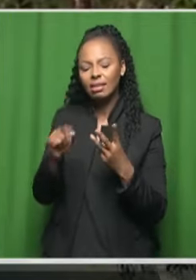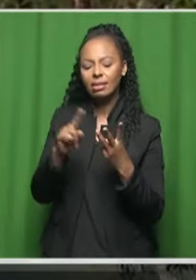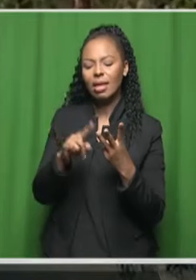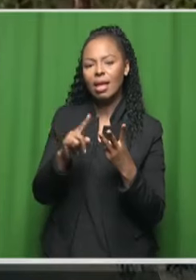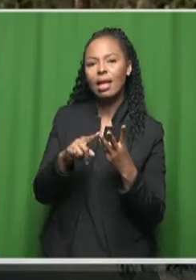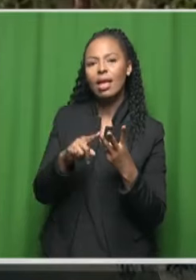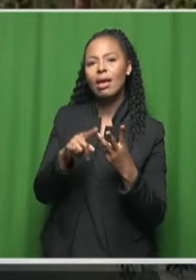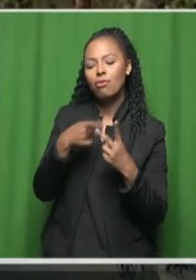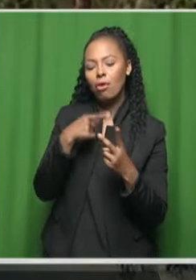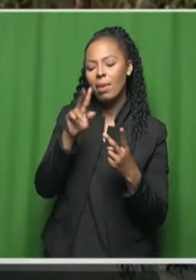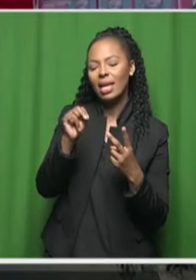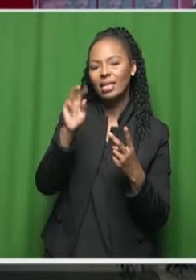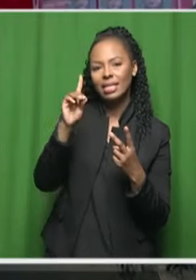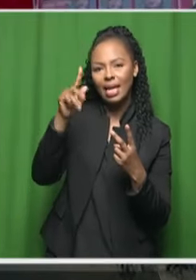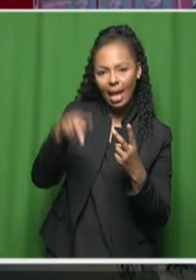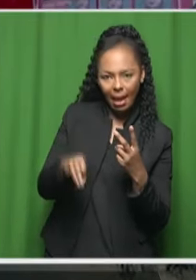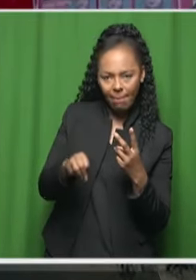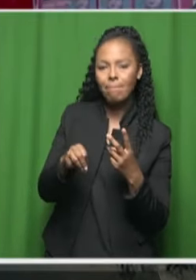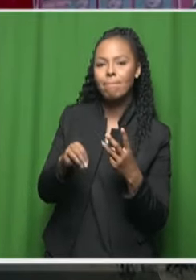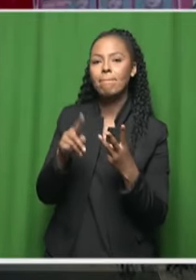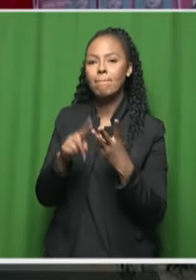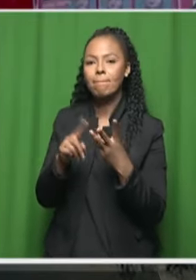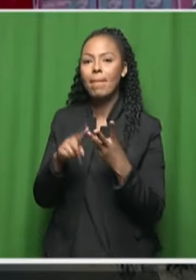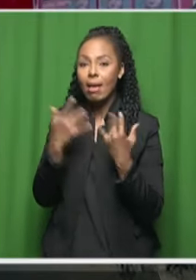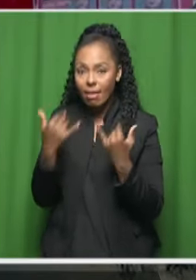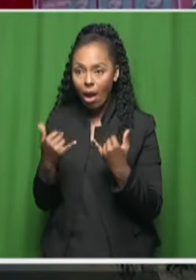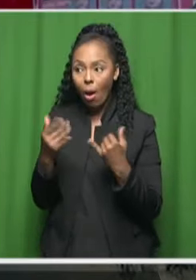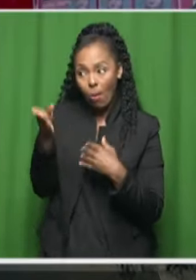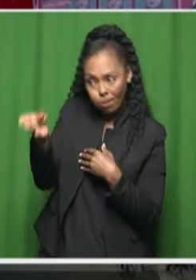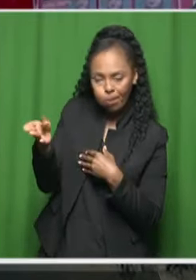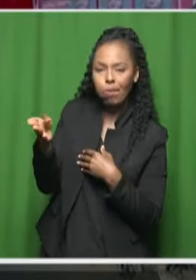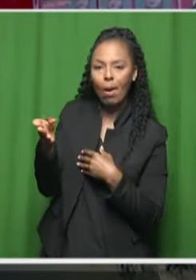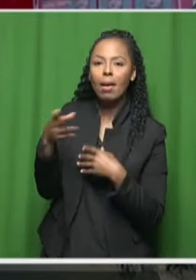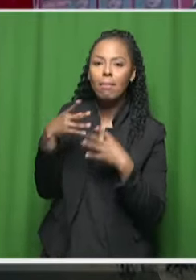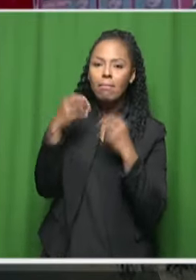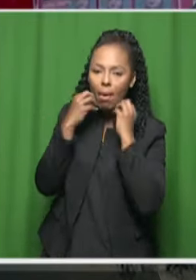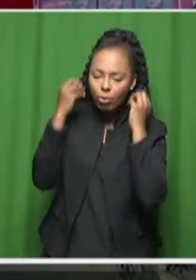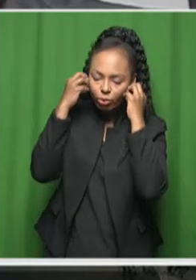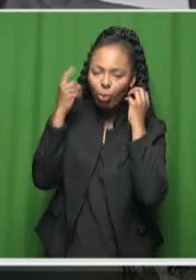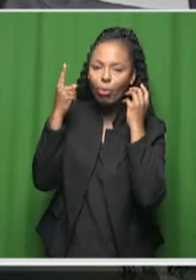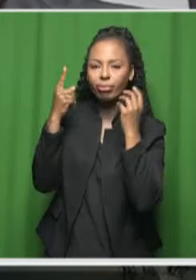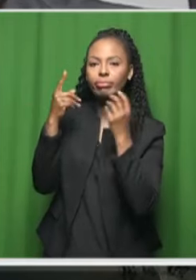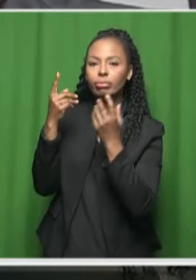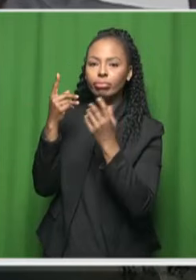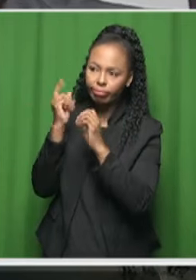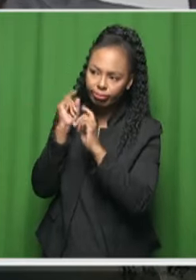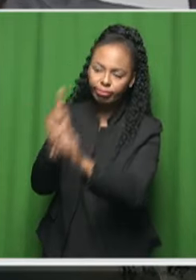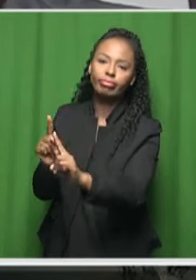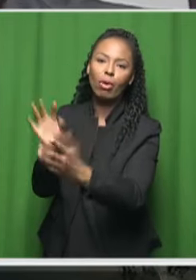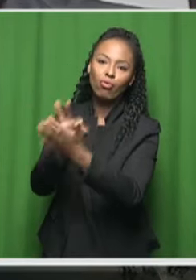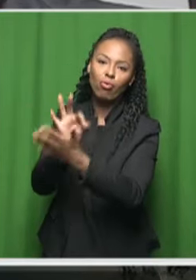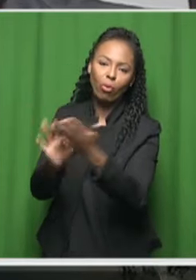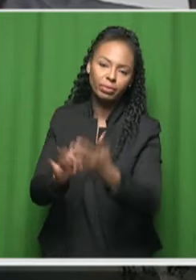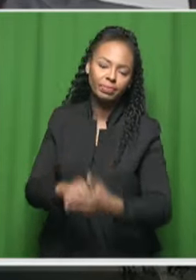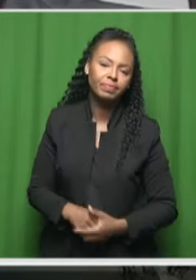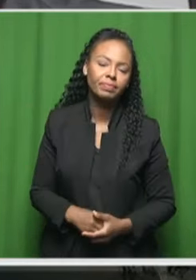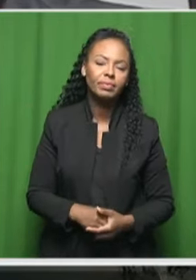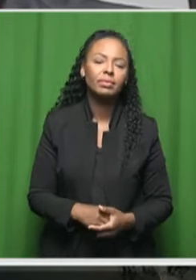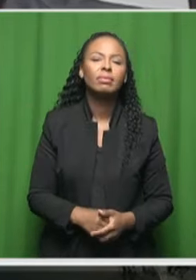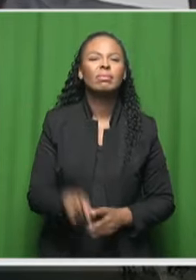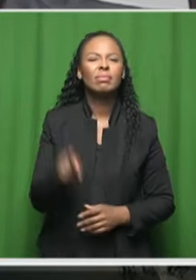Podemos, already also cast their votes in Maputo. Now, interesting, because Daniel